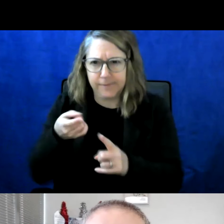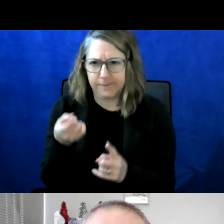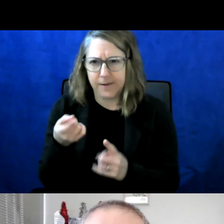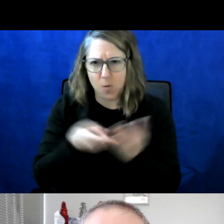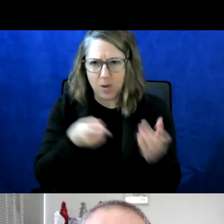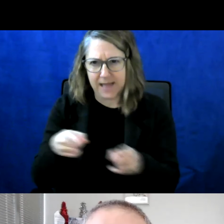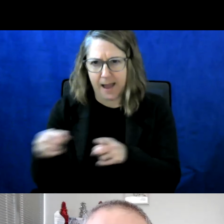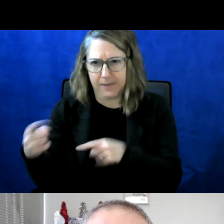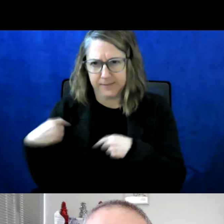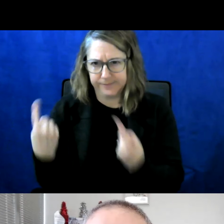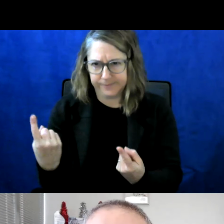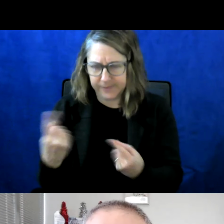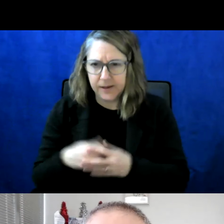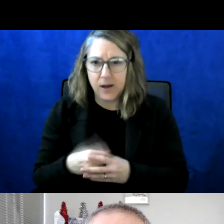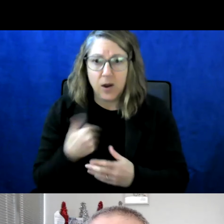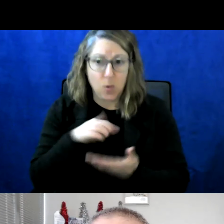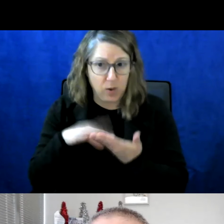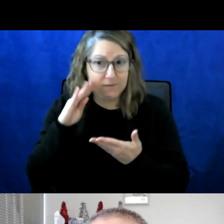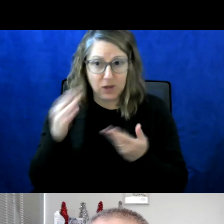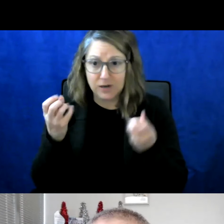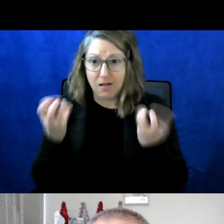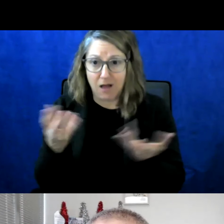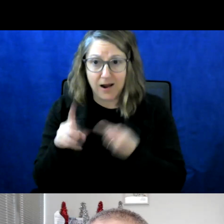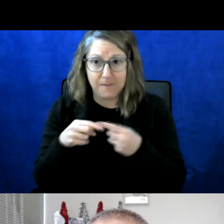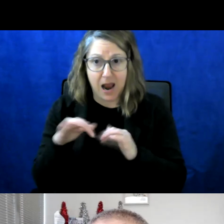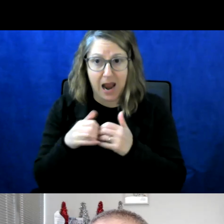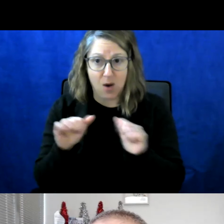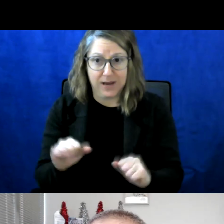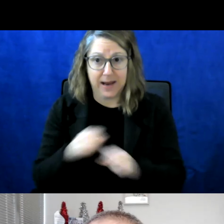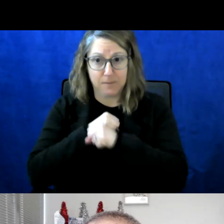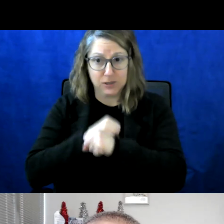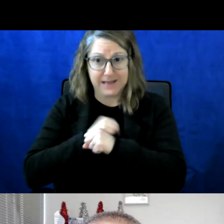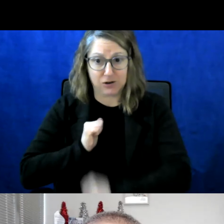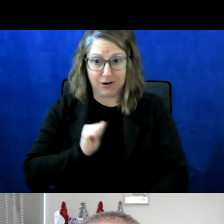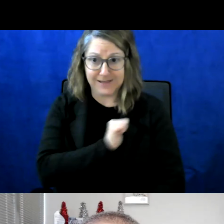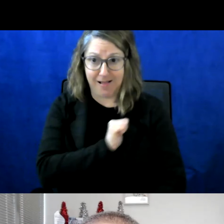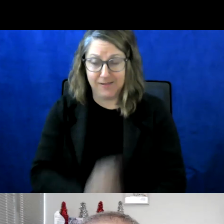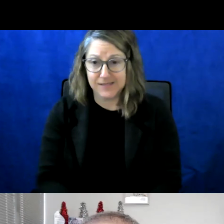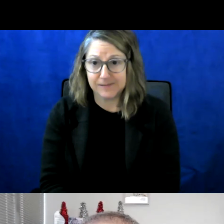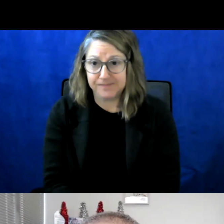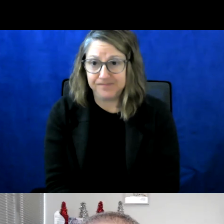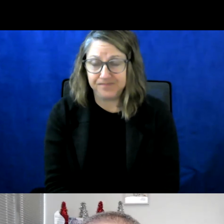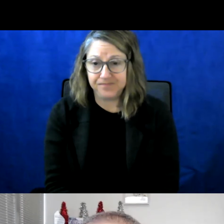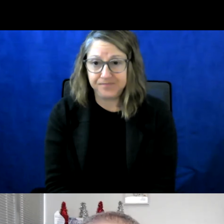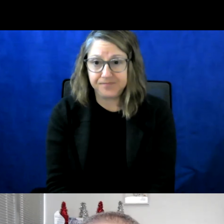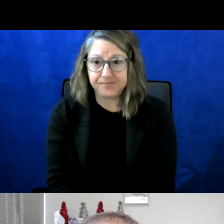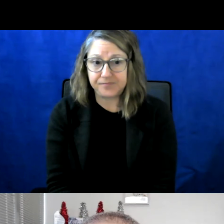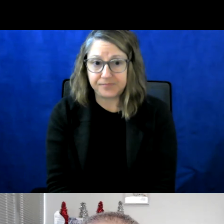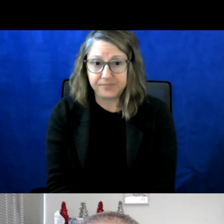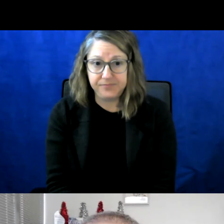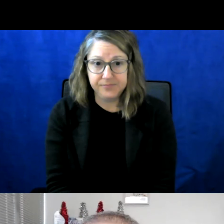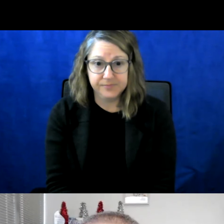amount about what we can do to protect ourselves. So this right here is just